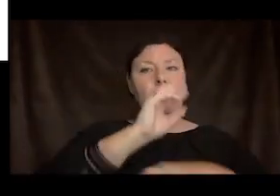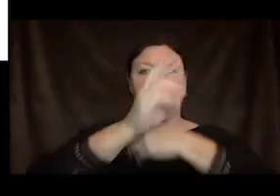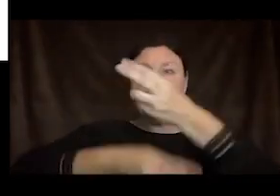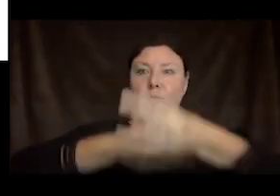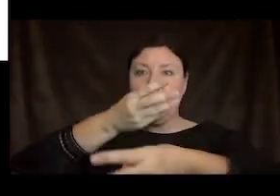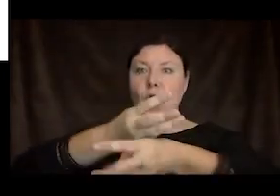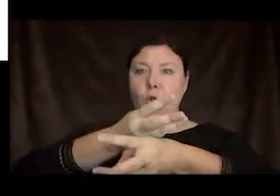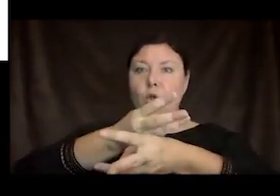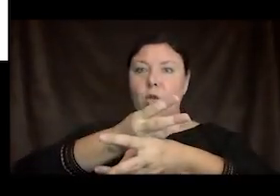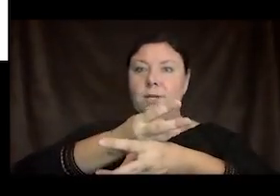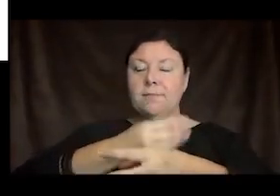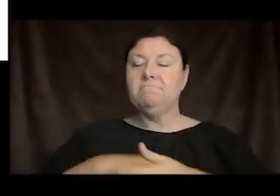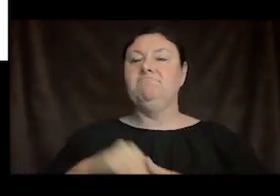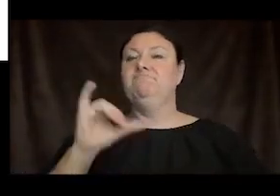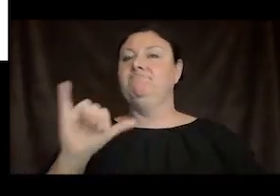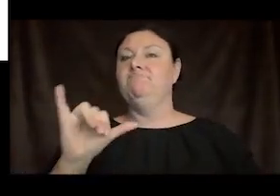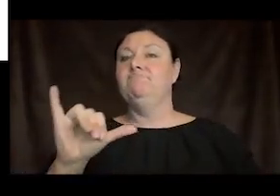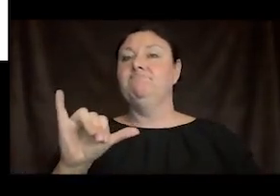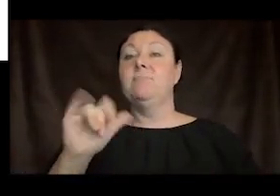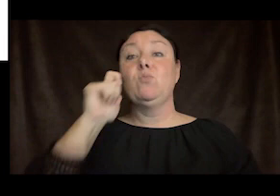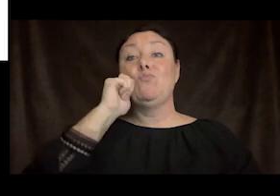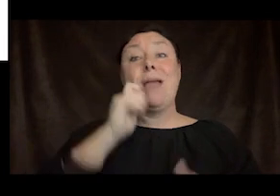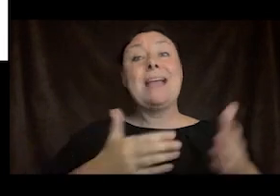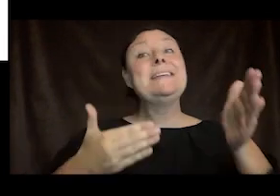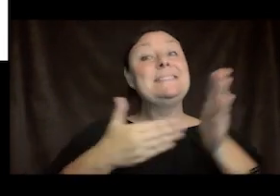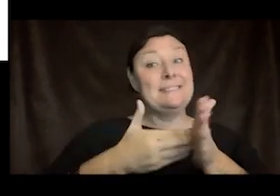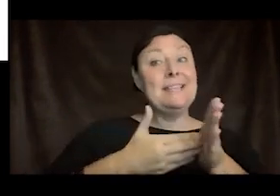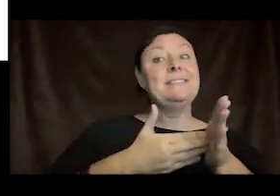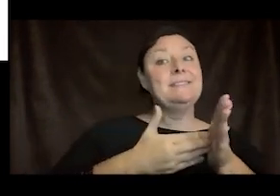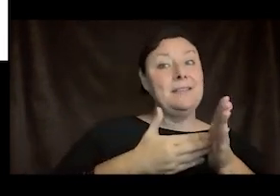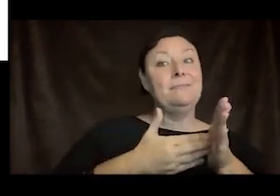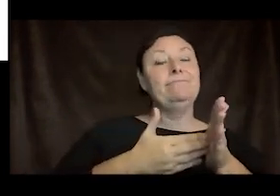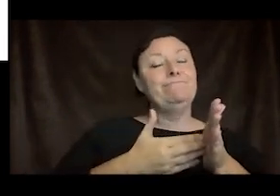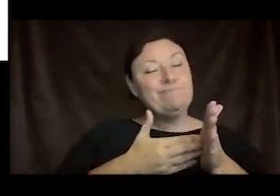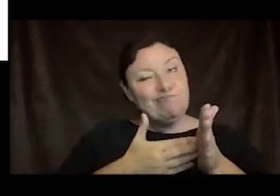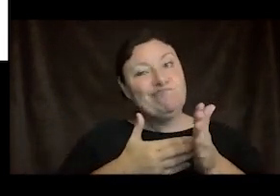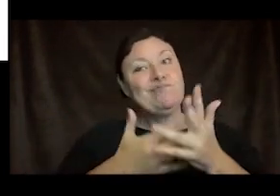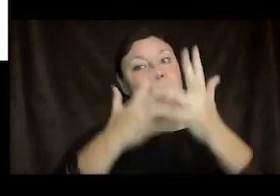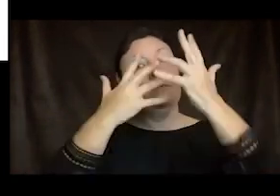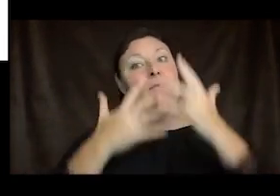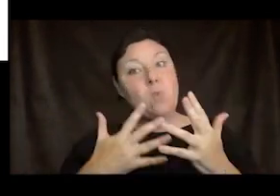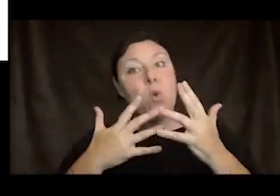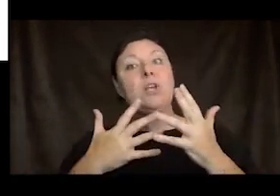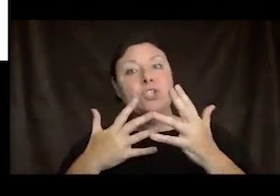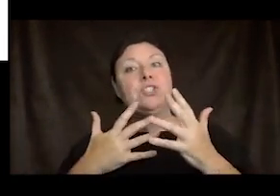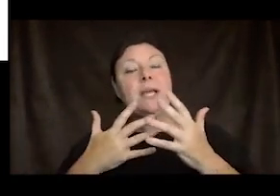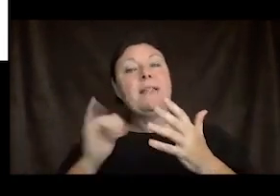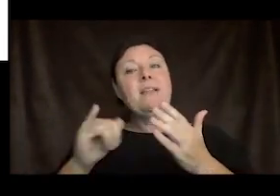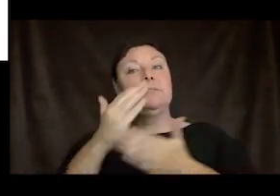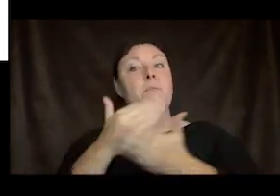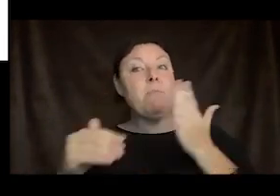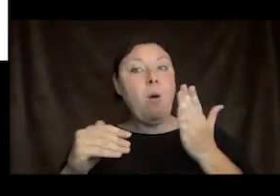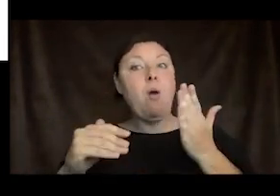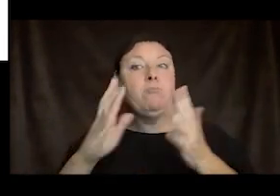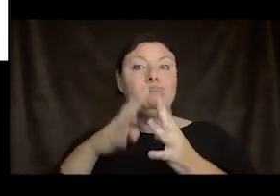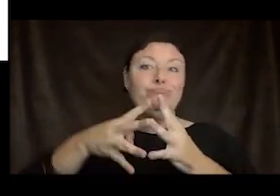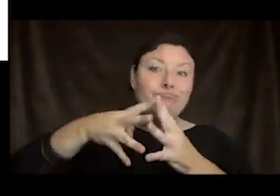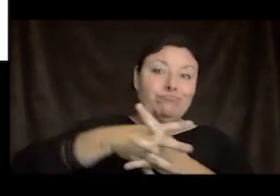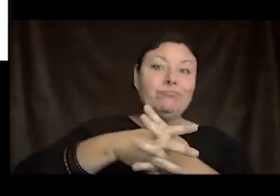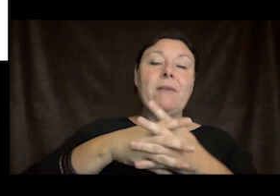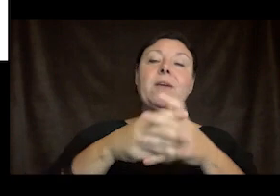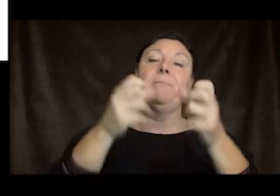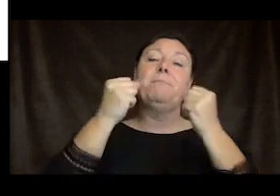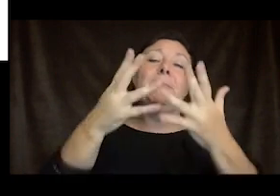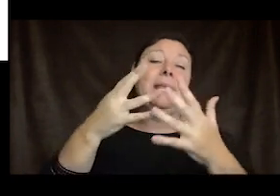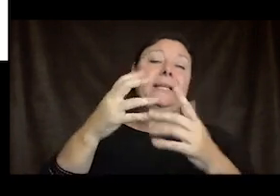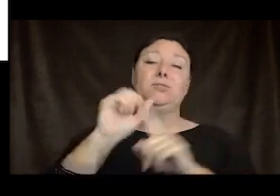the world. And racism then has unfortunately become a part of many societies and